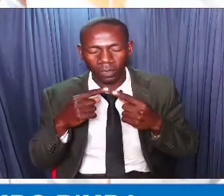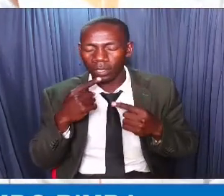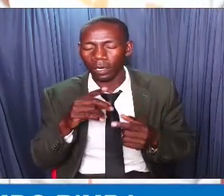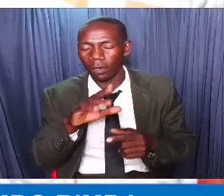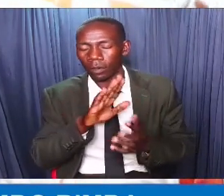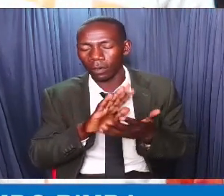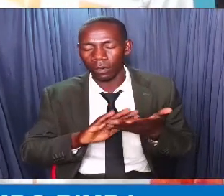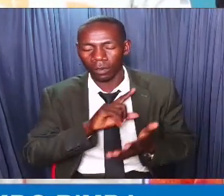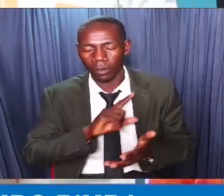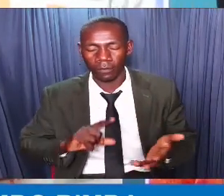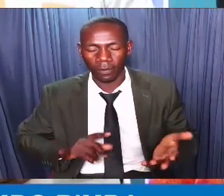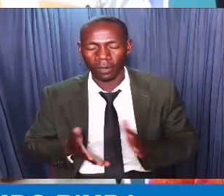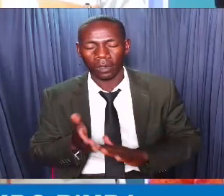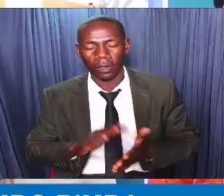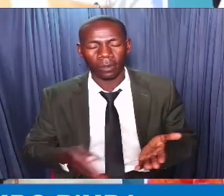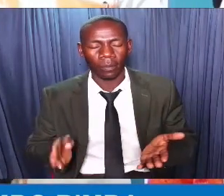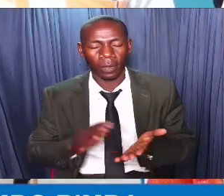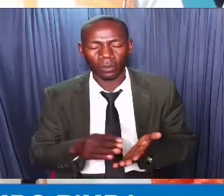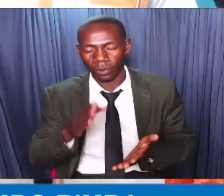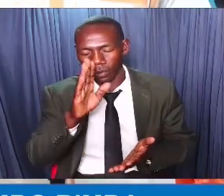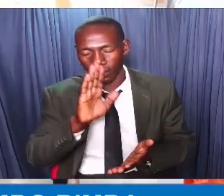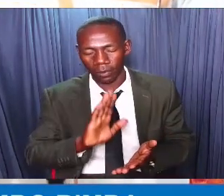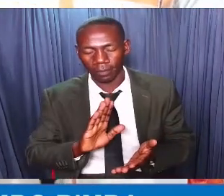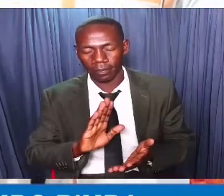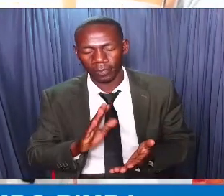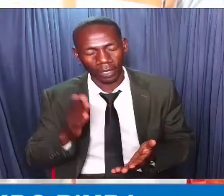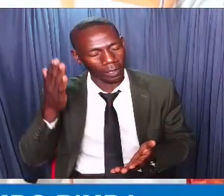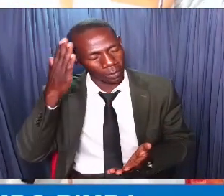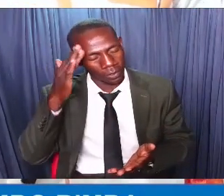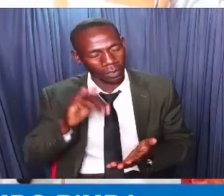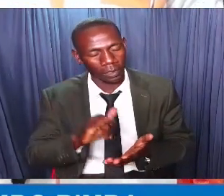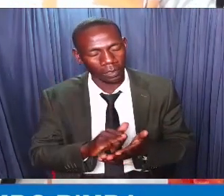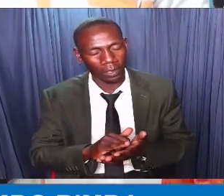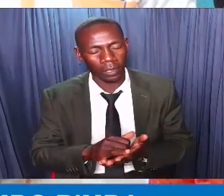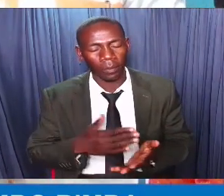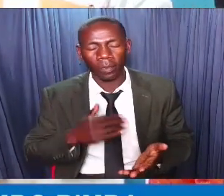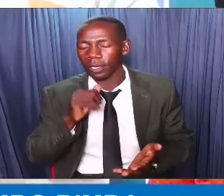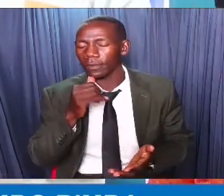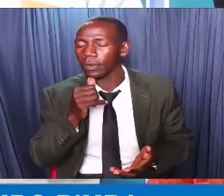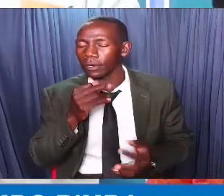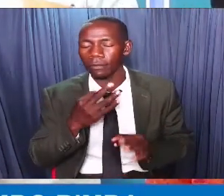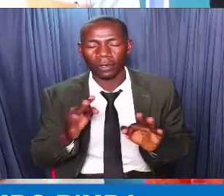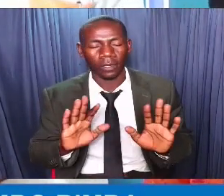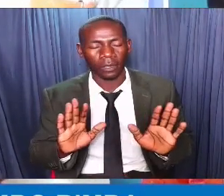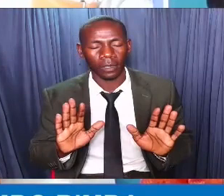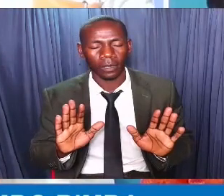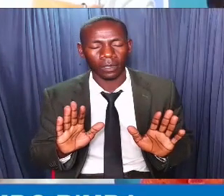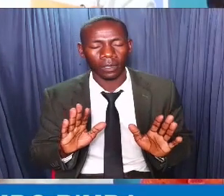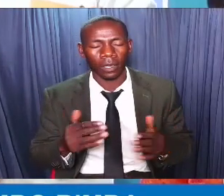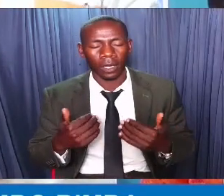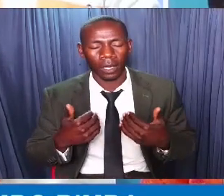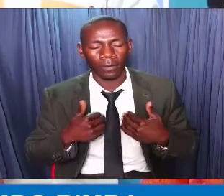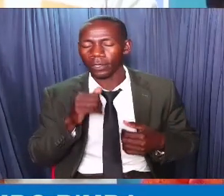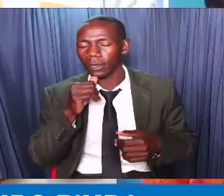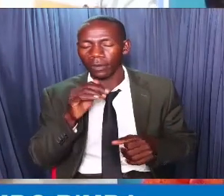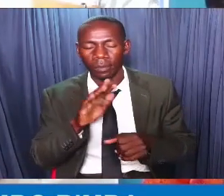nisamehe. With the mouth of the Lord. Ninakurudia mchana wa leo. I'm returning unto you. Nimejua. I've known. Dhiki yangu si bure. My tribulation is not in vain. Nimejaa taabu